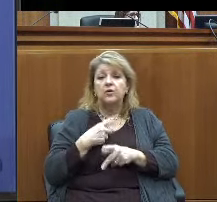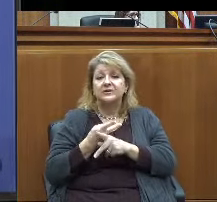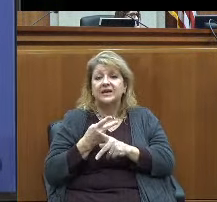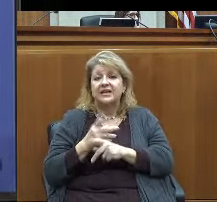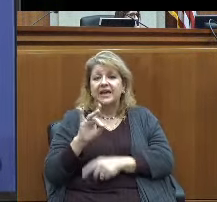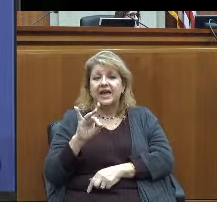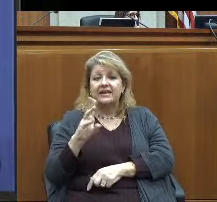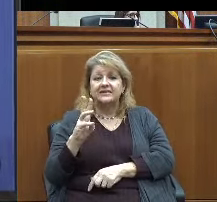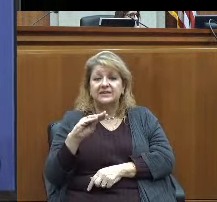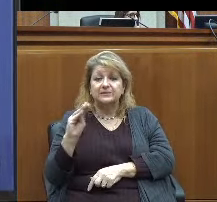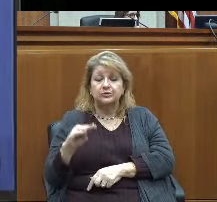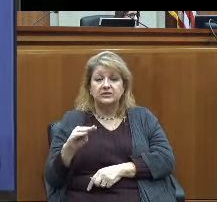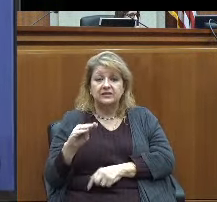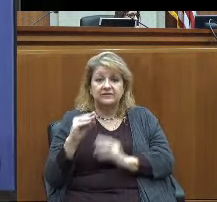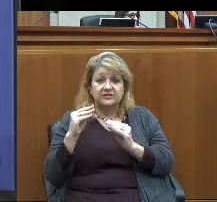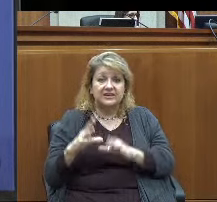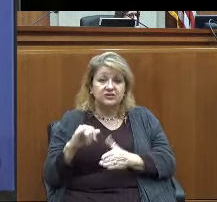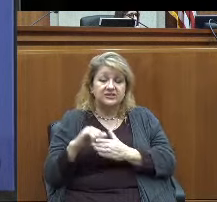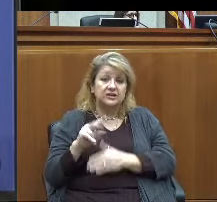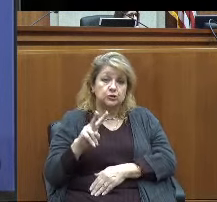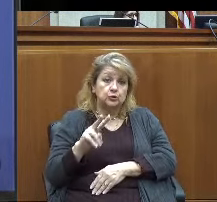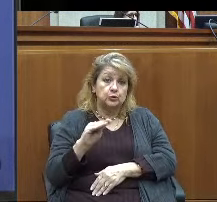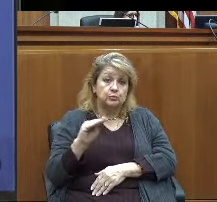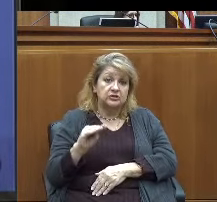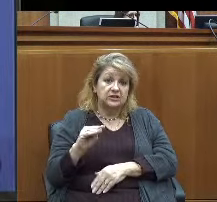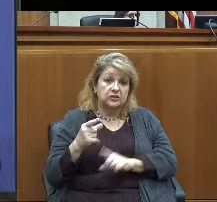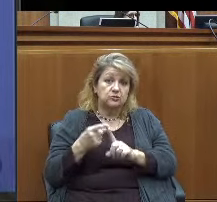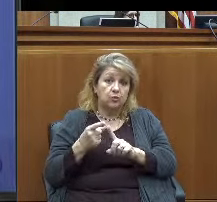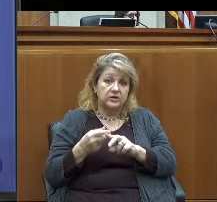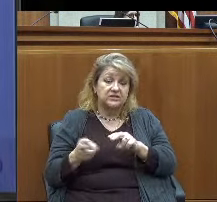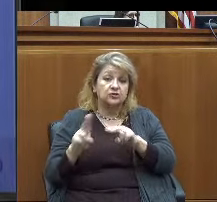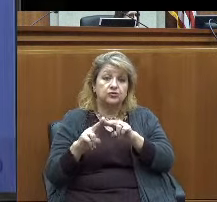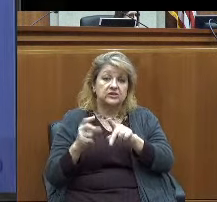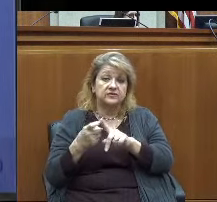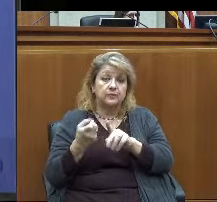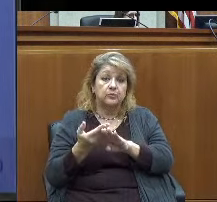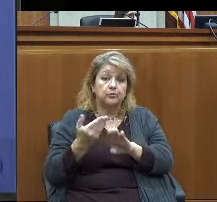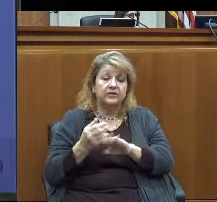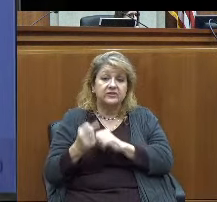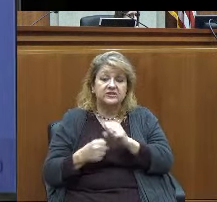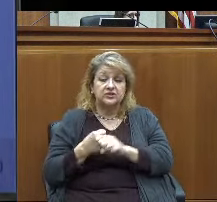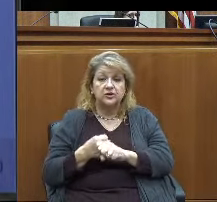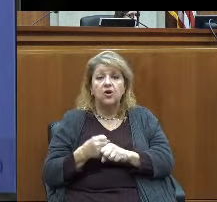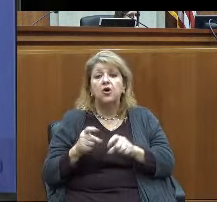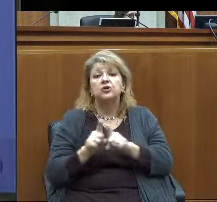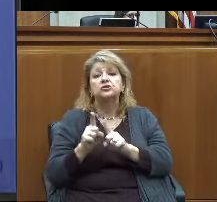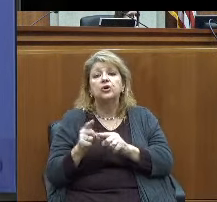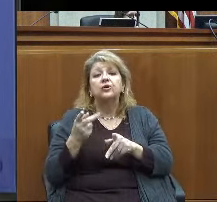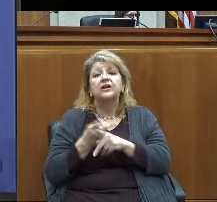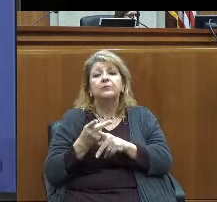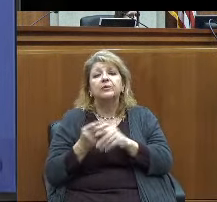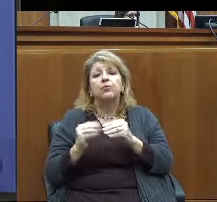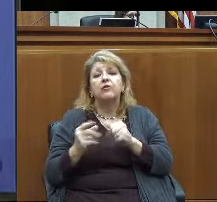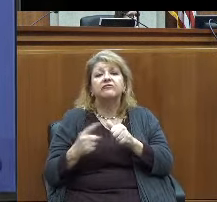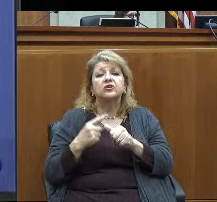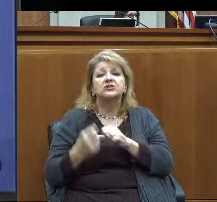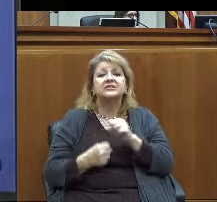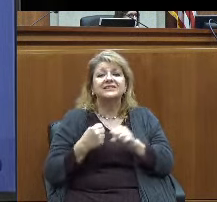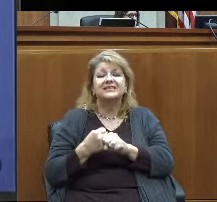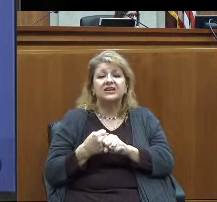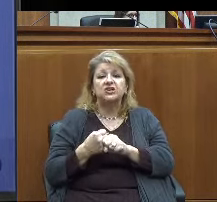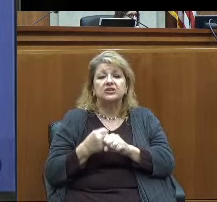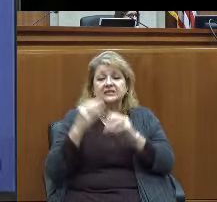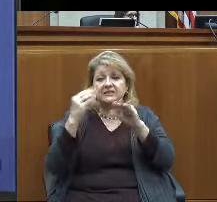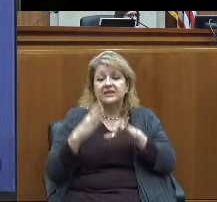teachers, which is up 2 percentage points from the previous year. We're also retaining more first-year teachers, increasing that rate by